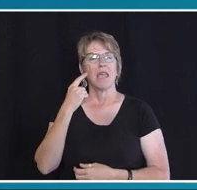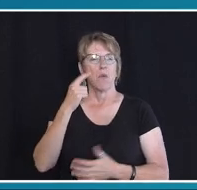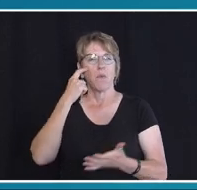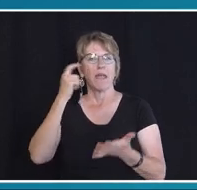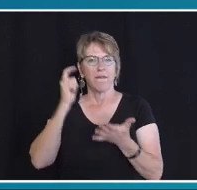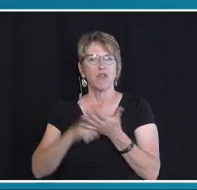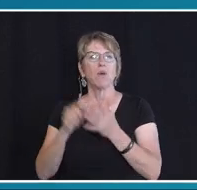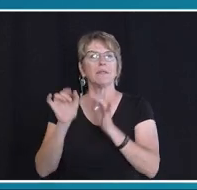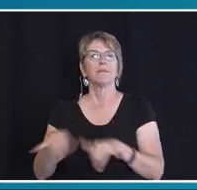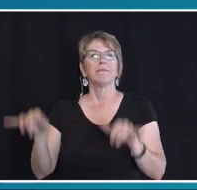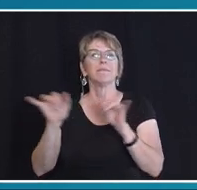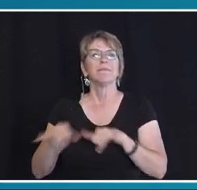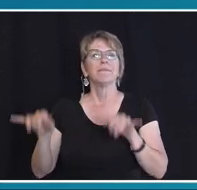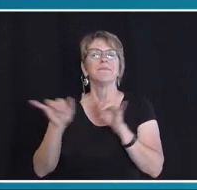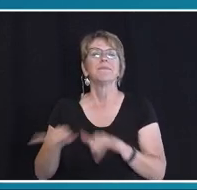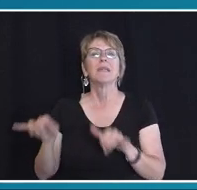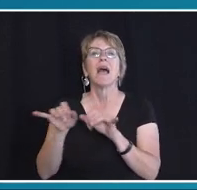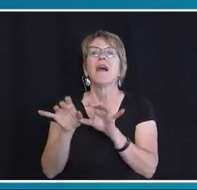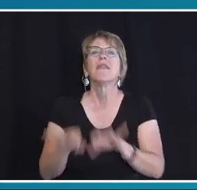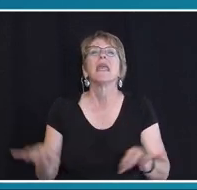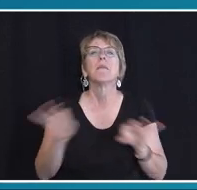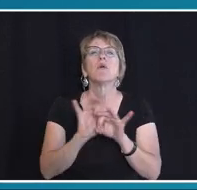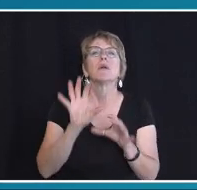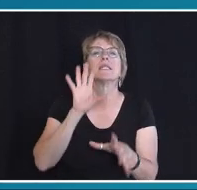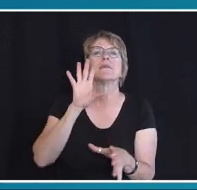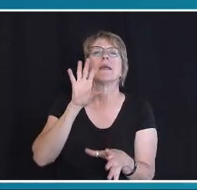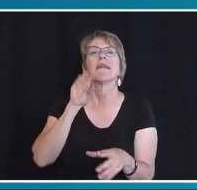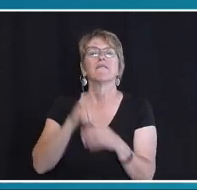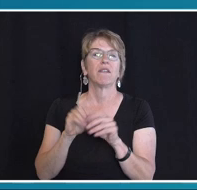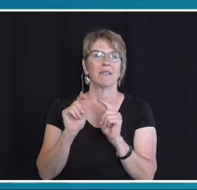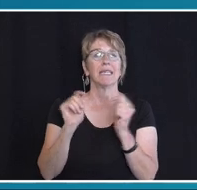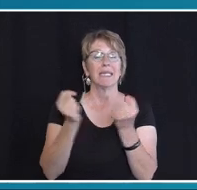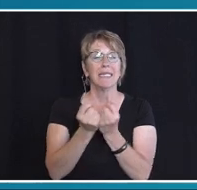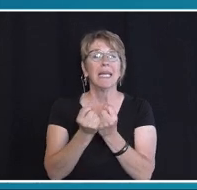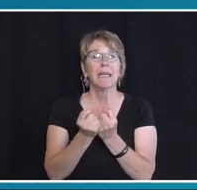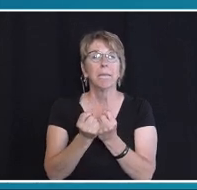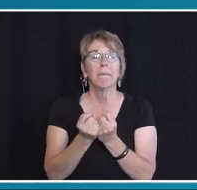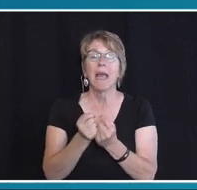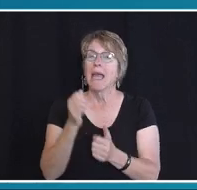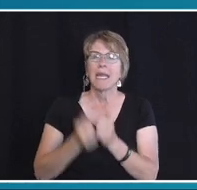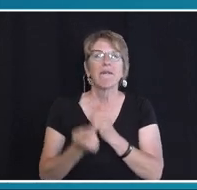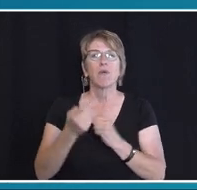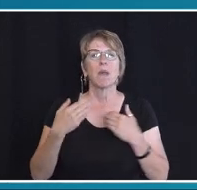these videos is the importance of being on a team. And every team has roles and